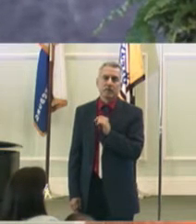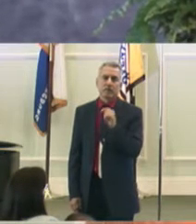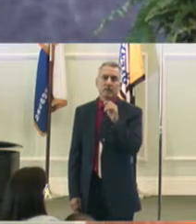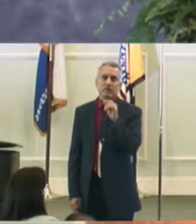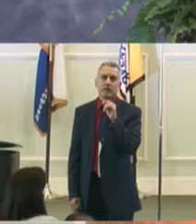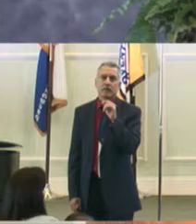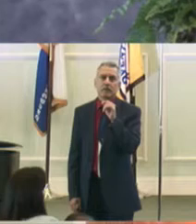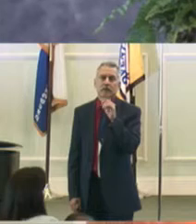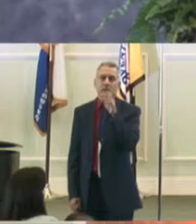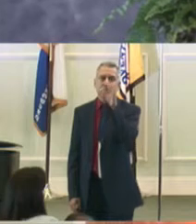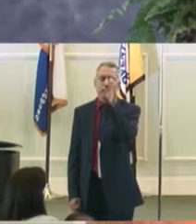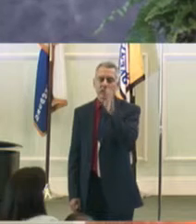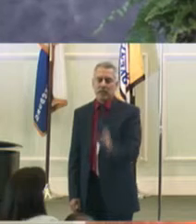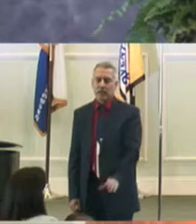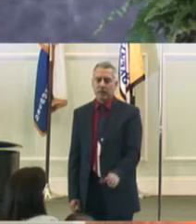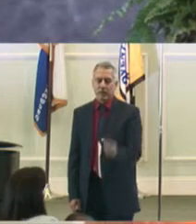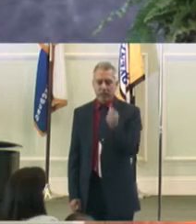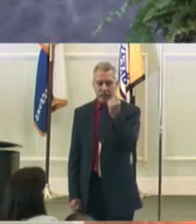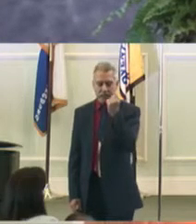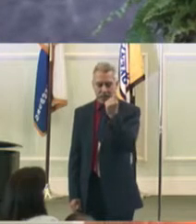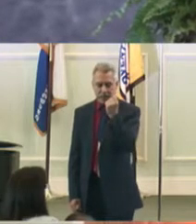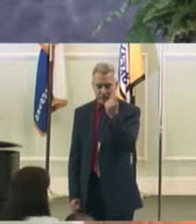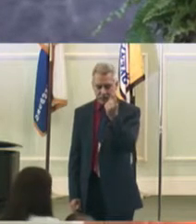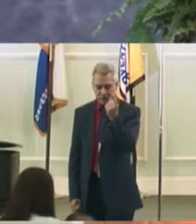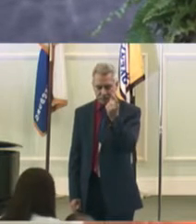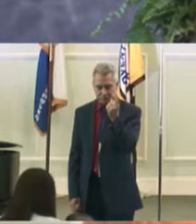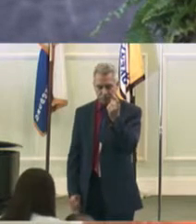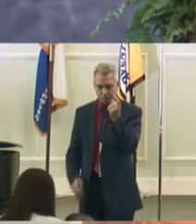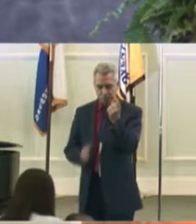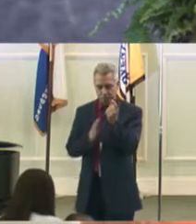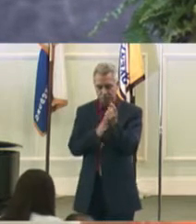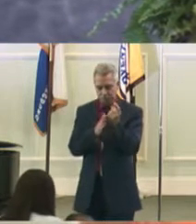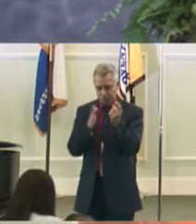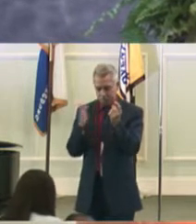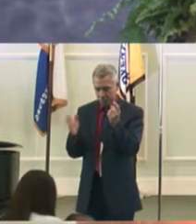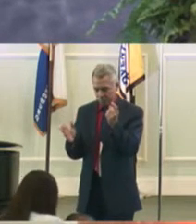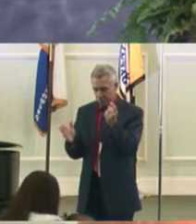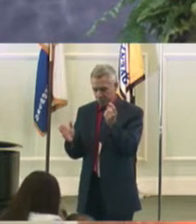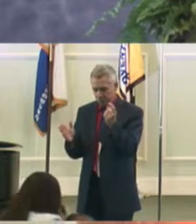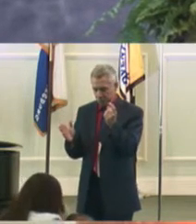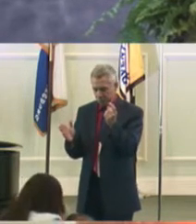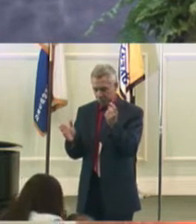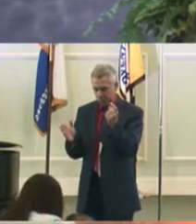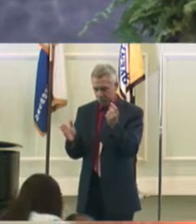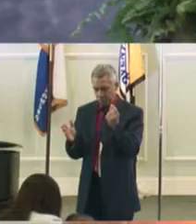And we will pick up, I think, at verse 11, but let me see here, make sure I got it right.